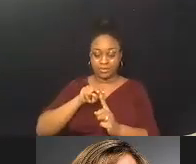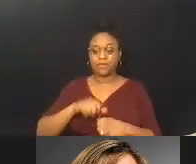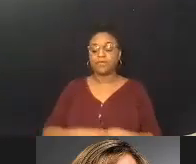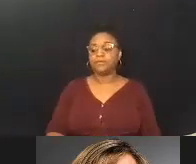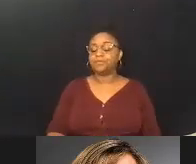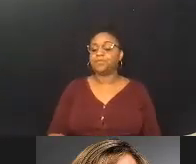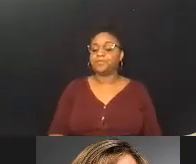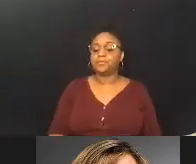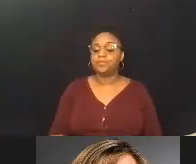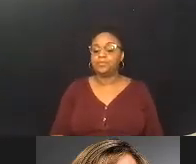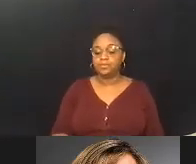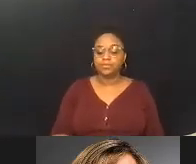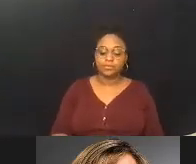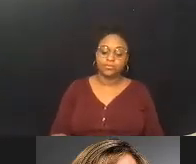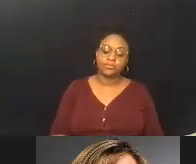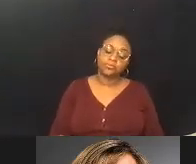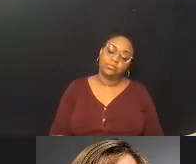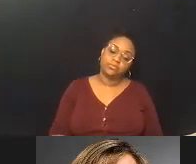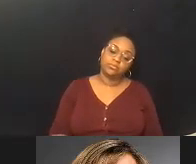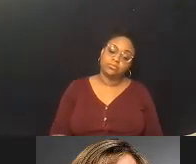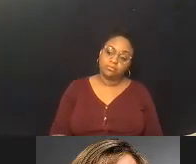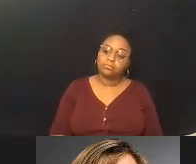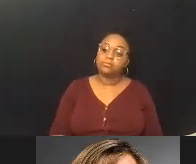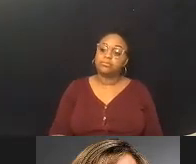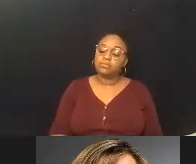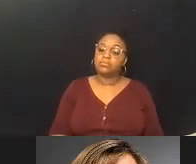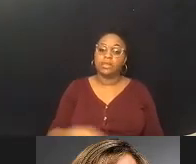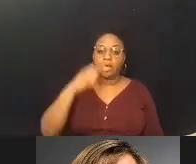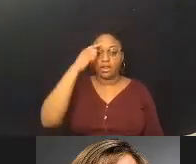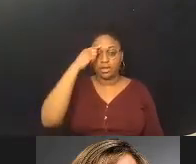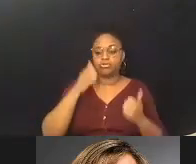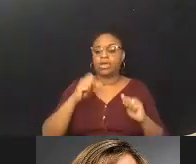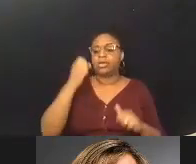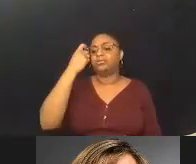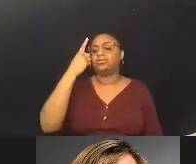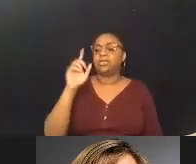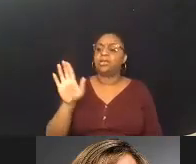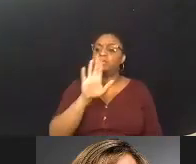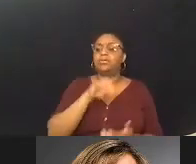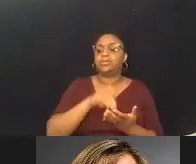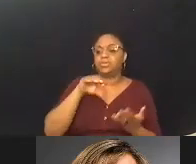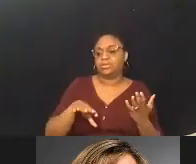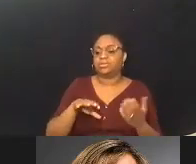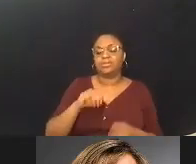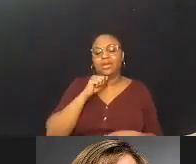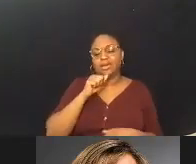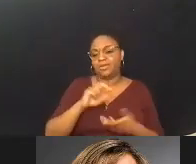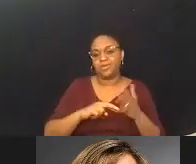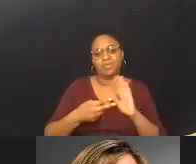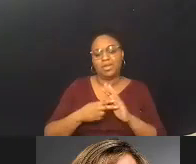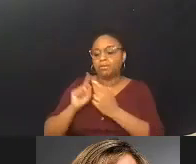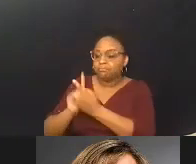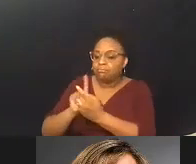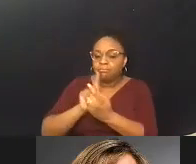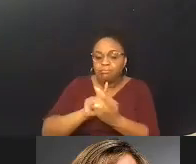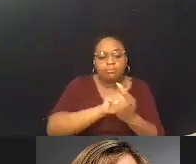to understand your student. I'm not saying go to each one and try to interview them and get as much as possible